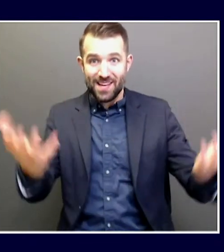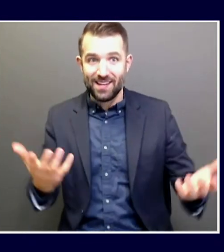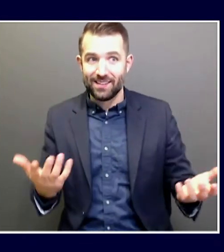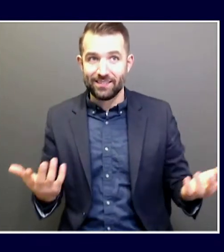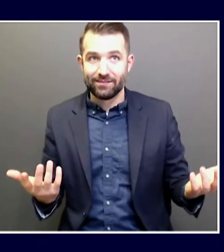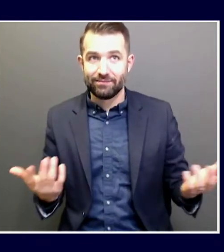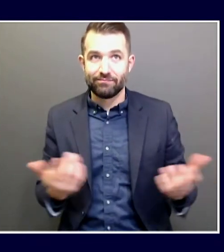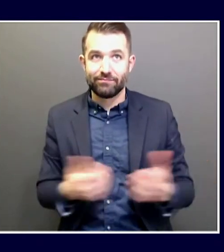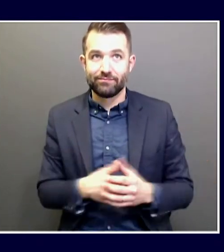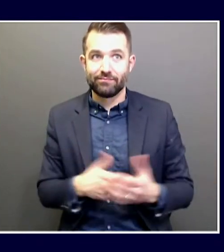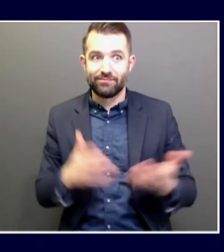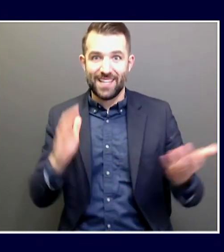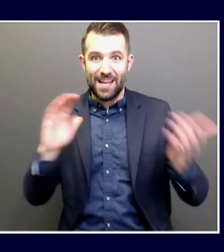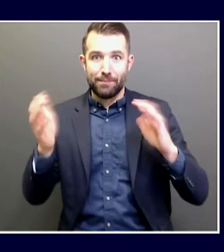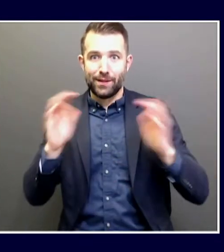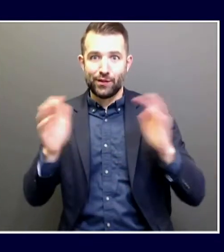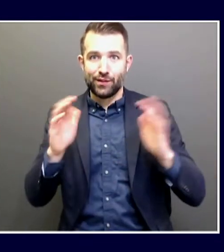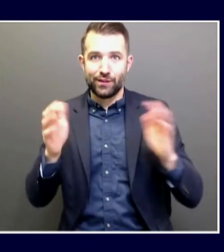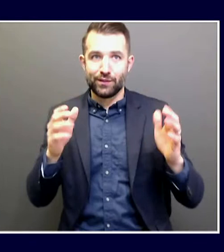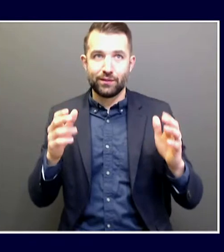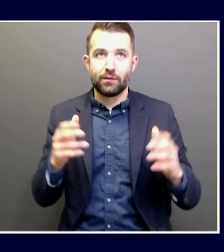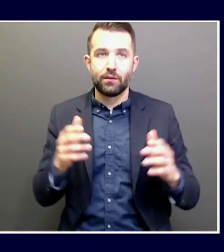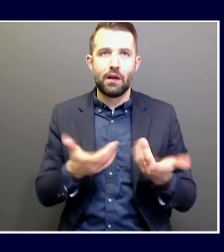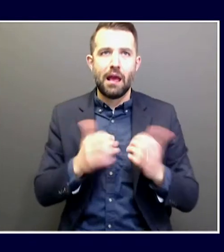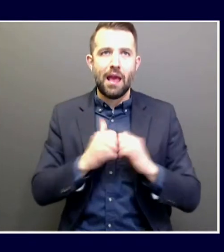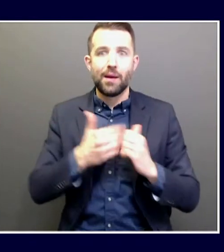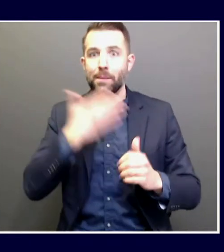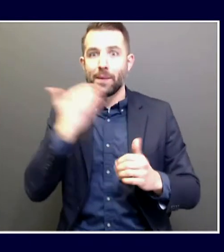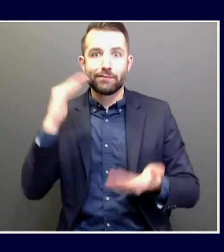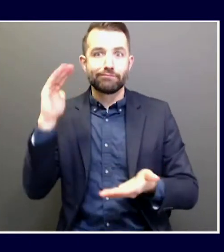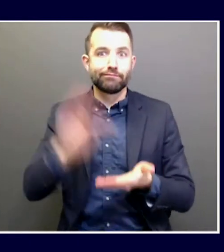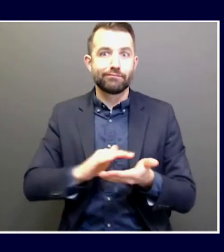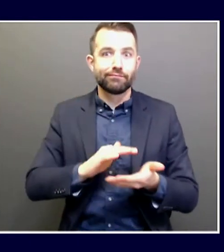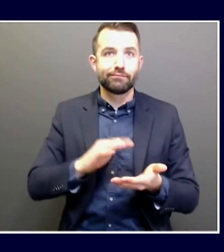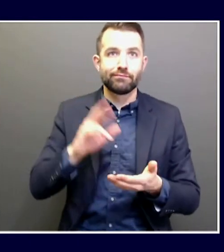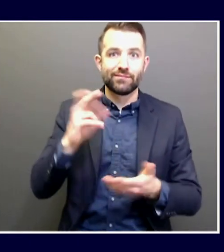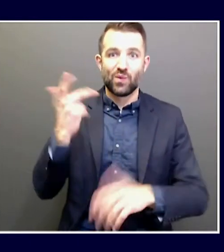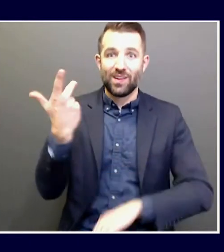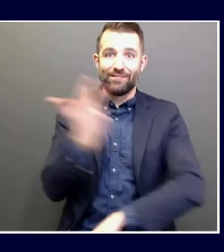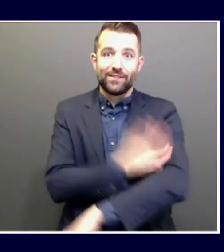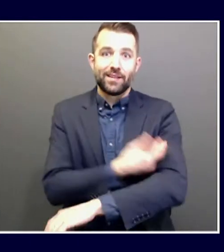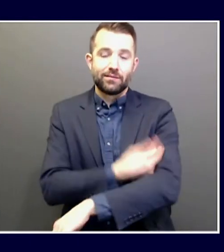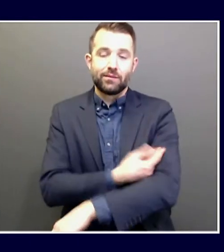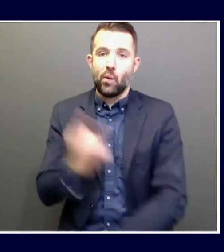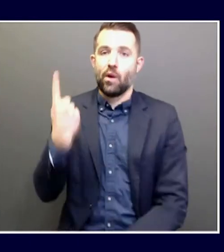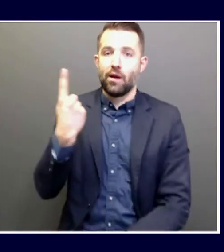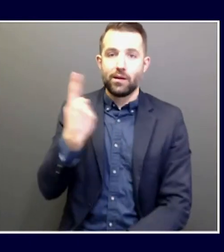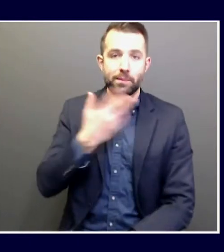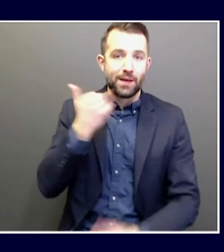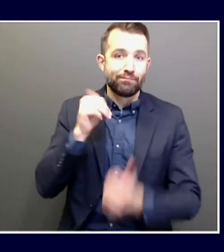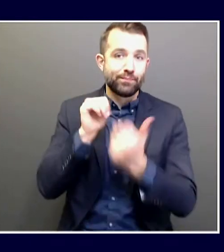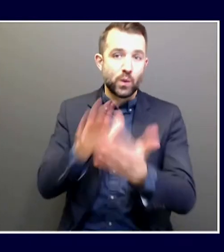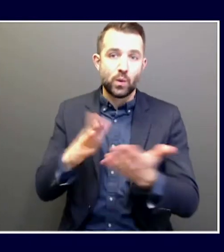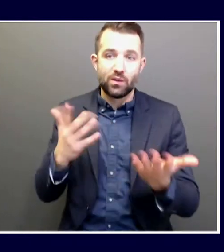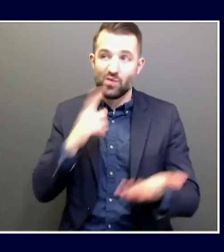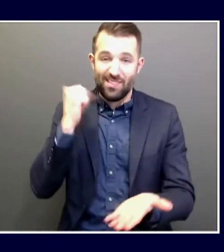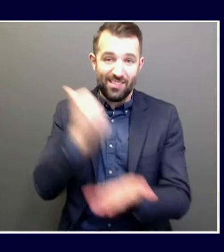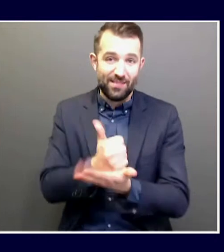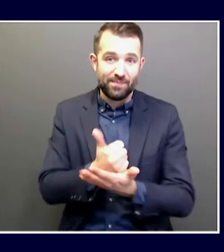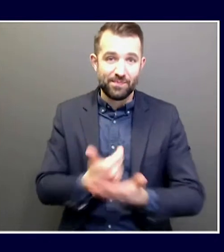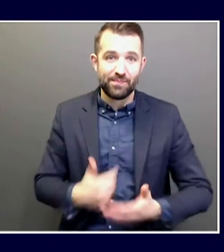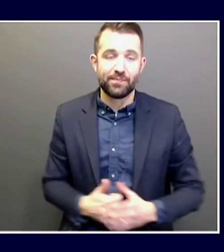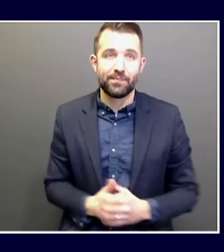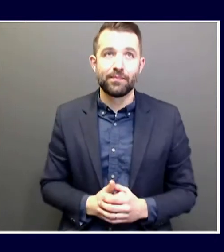your risk by that significant degree, as can the COVID vaccines. Do we have,